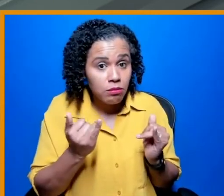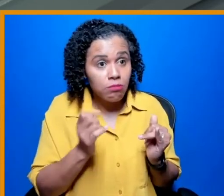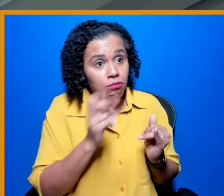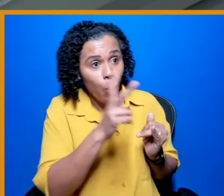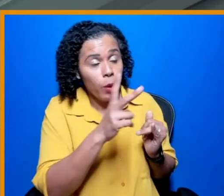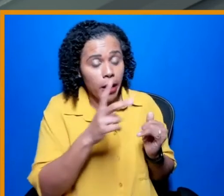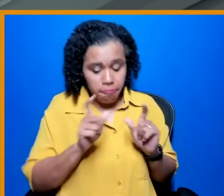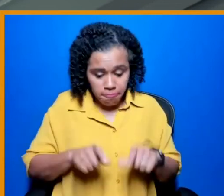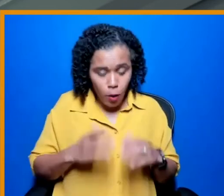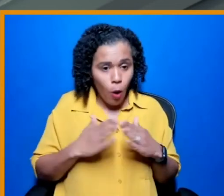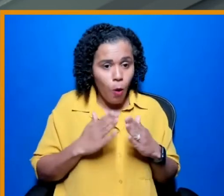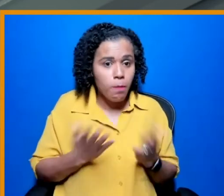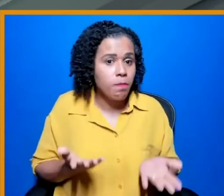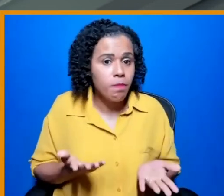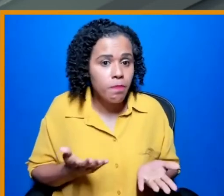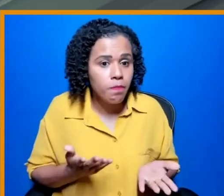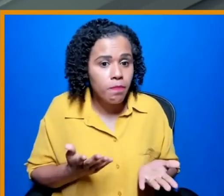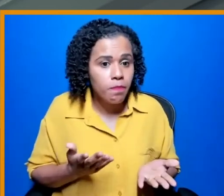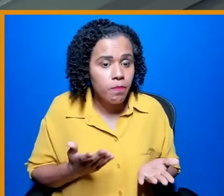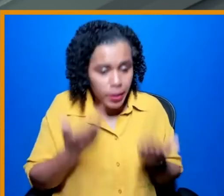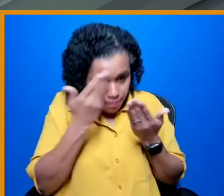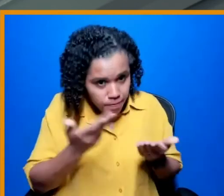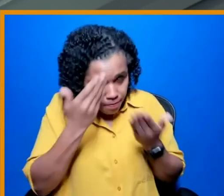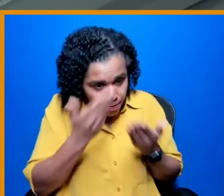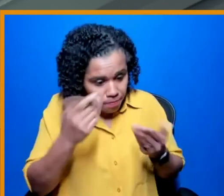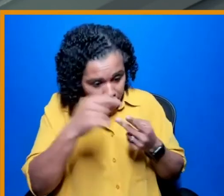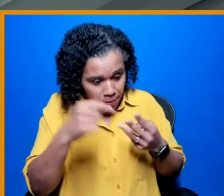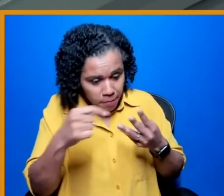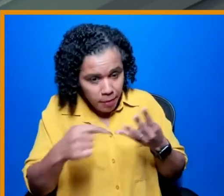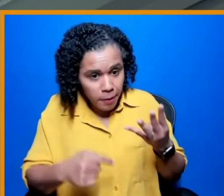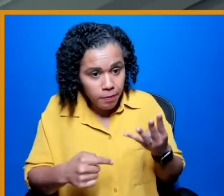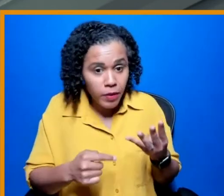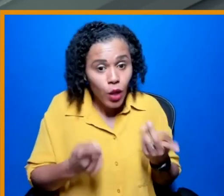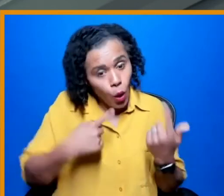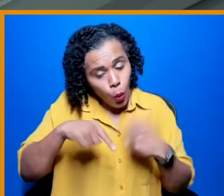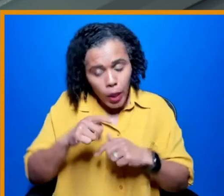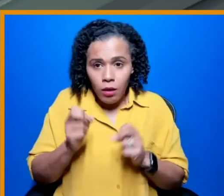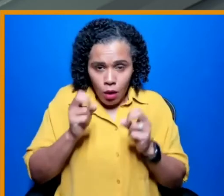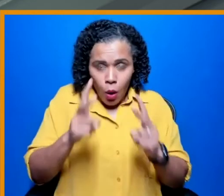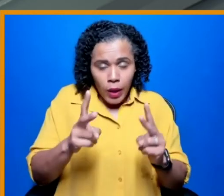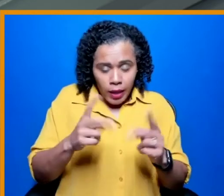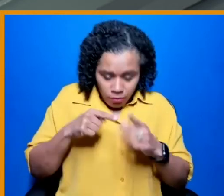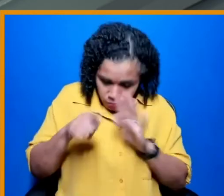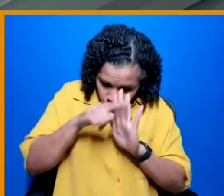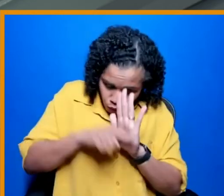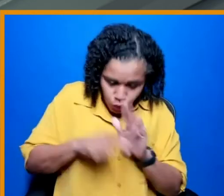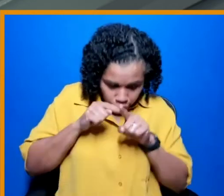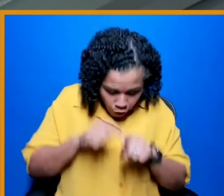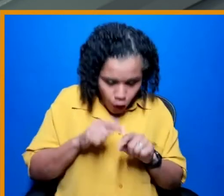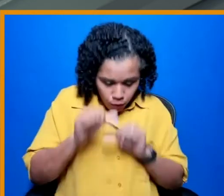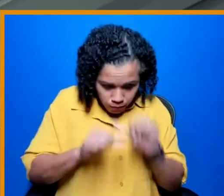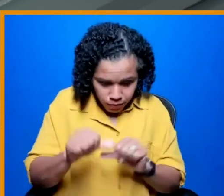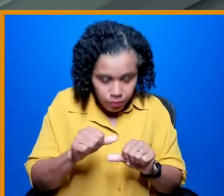didn't. But it turns out, while the rest of us were busy following the rules and taking the government's